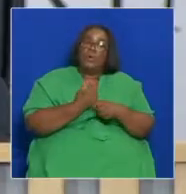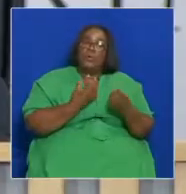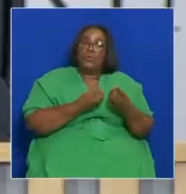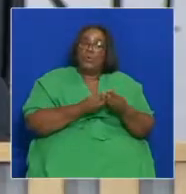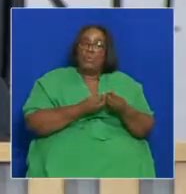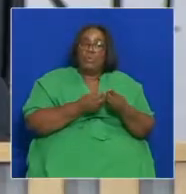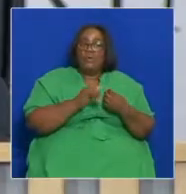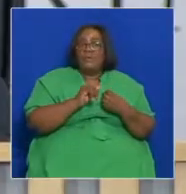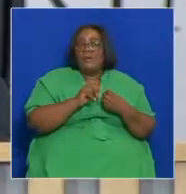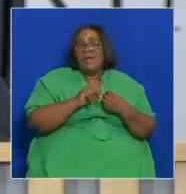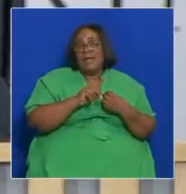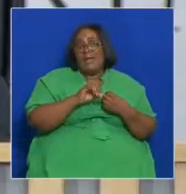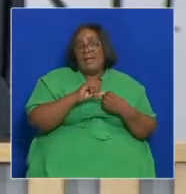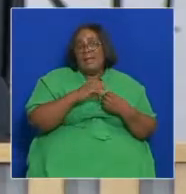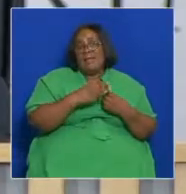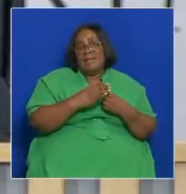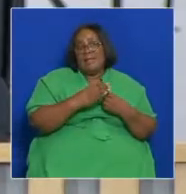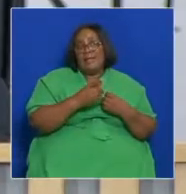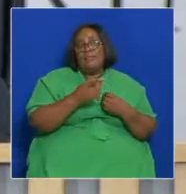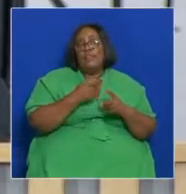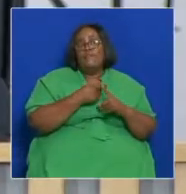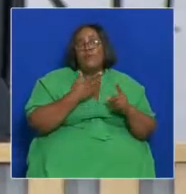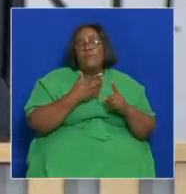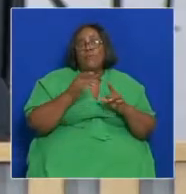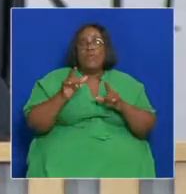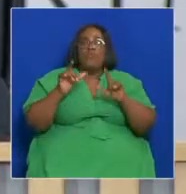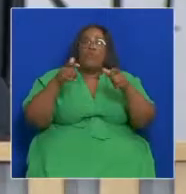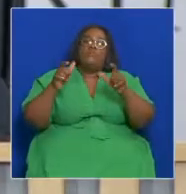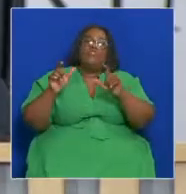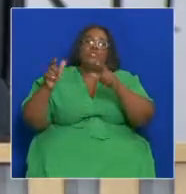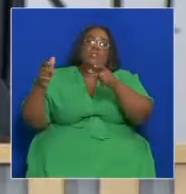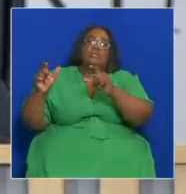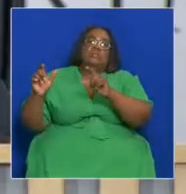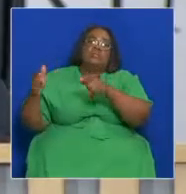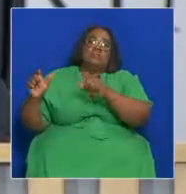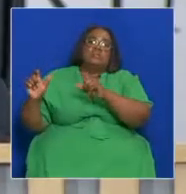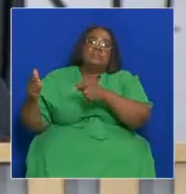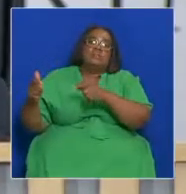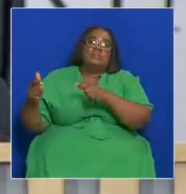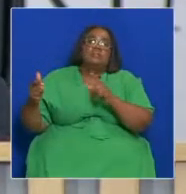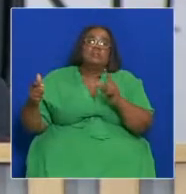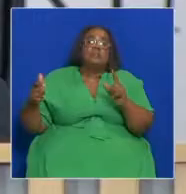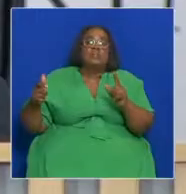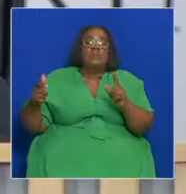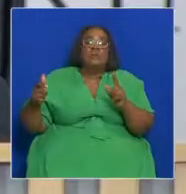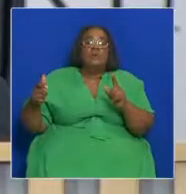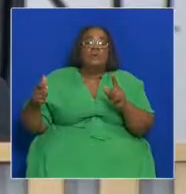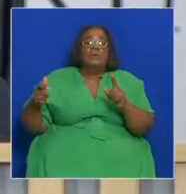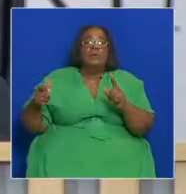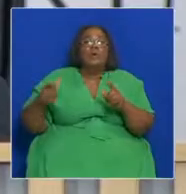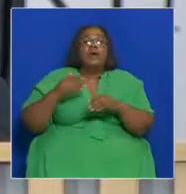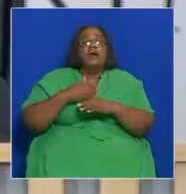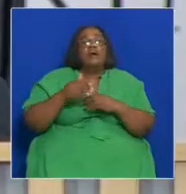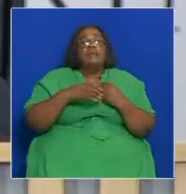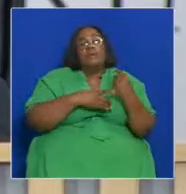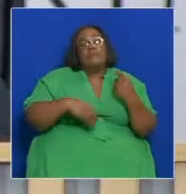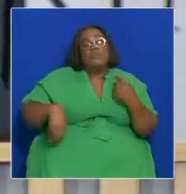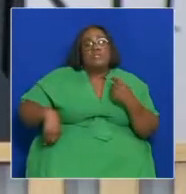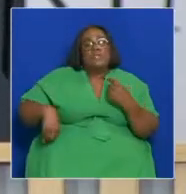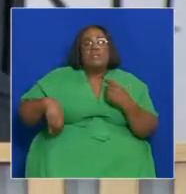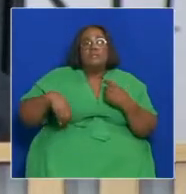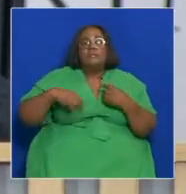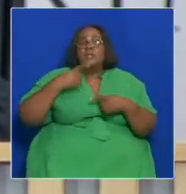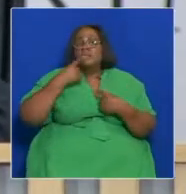came from the commissions, which came in as a result of the presidential proclamation, and therefore did